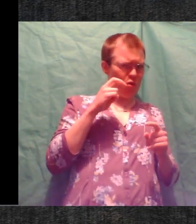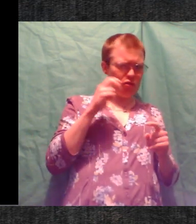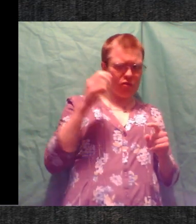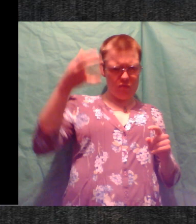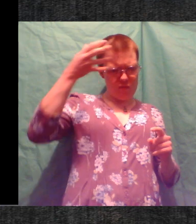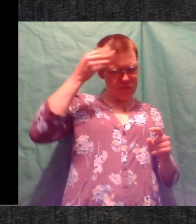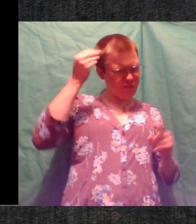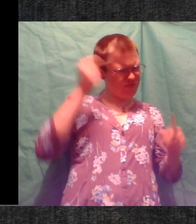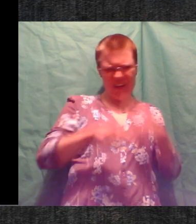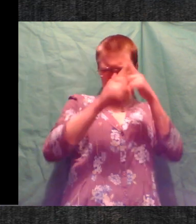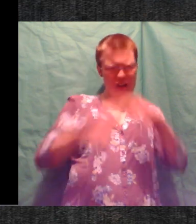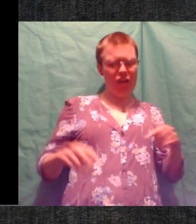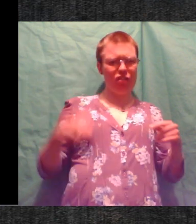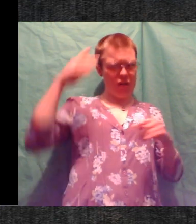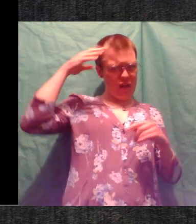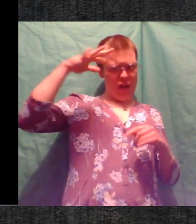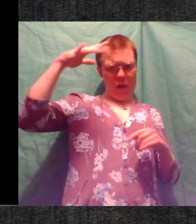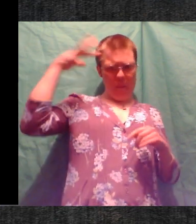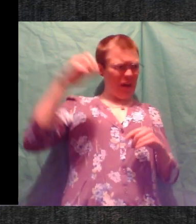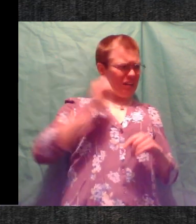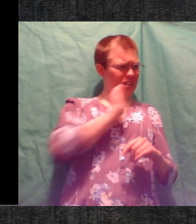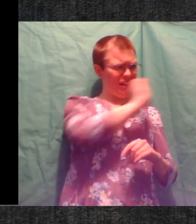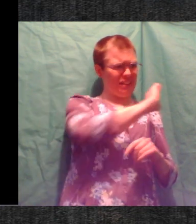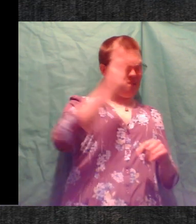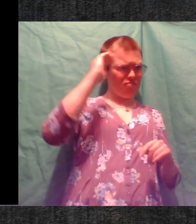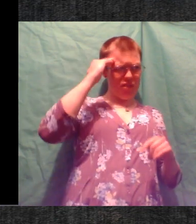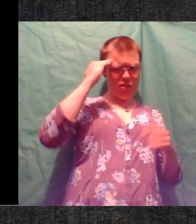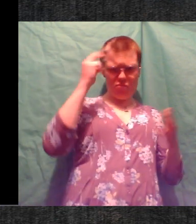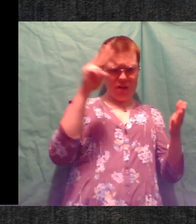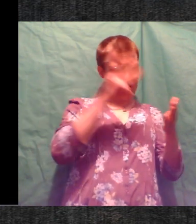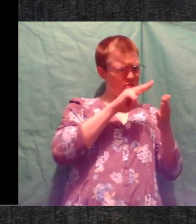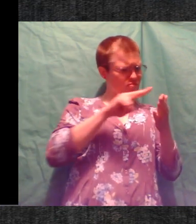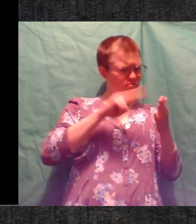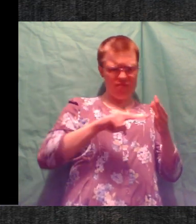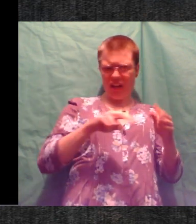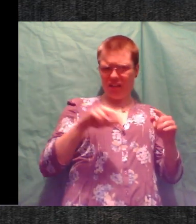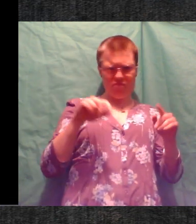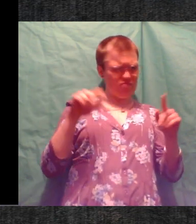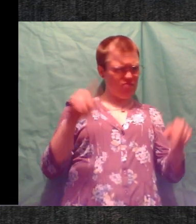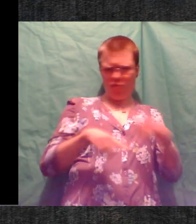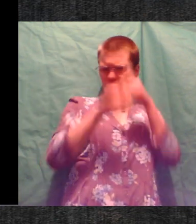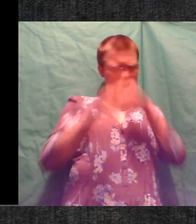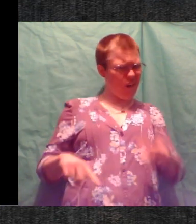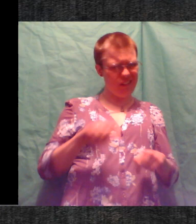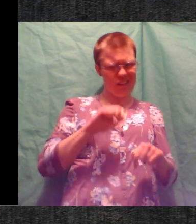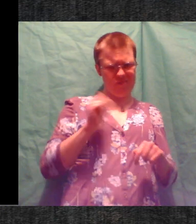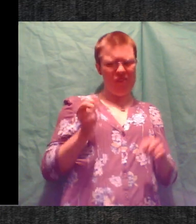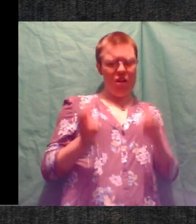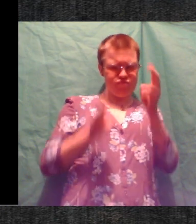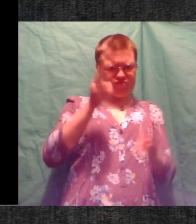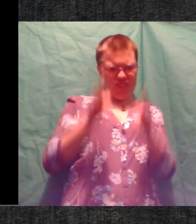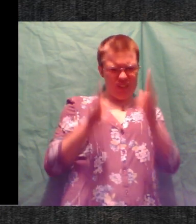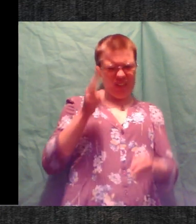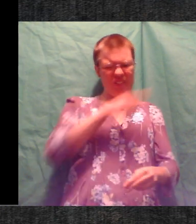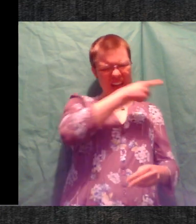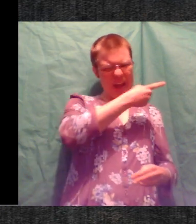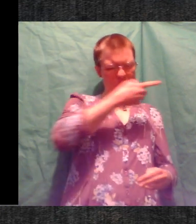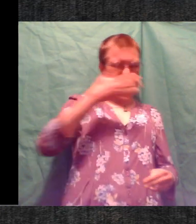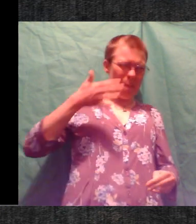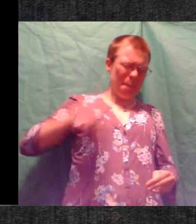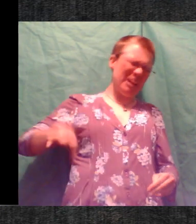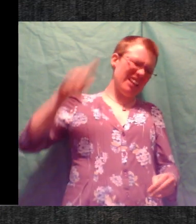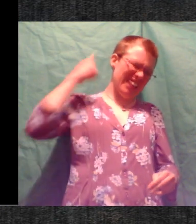psychic powers, he couldn't read his mind. Then Ocelot accidentally killed him during the